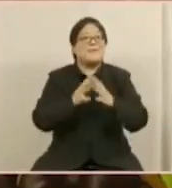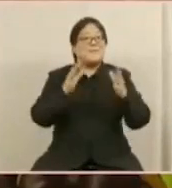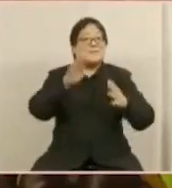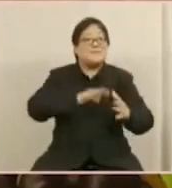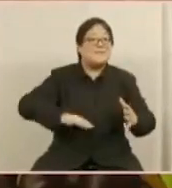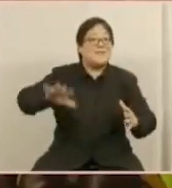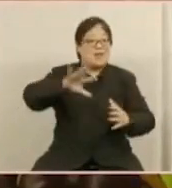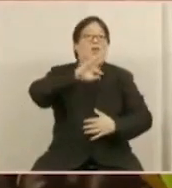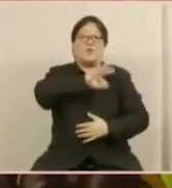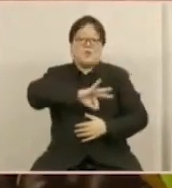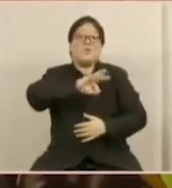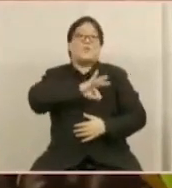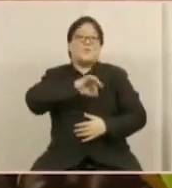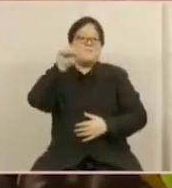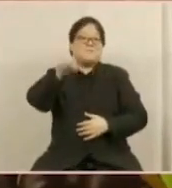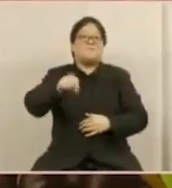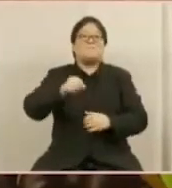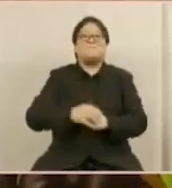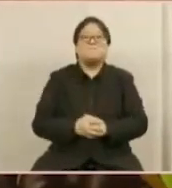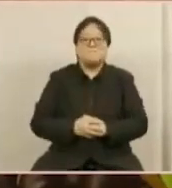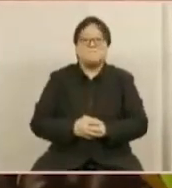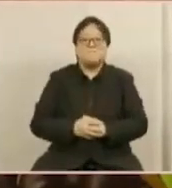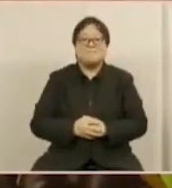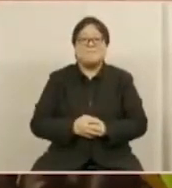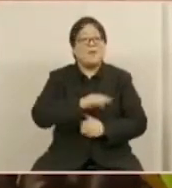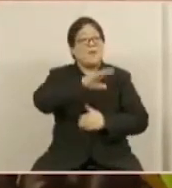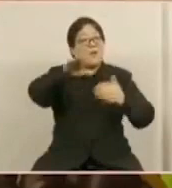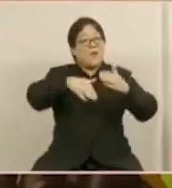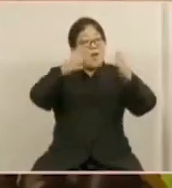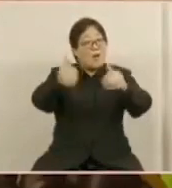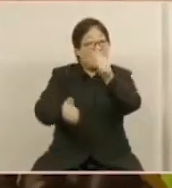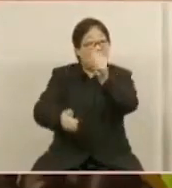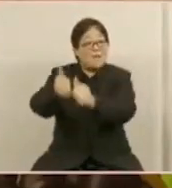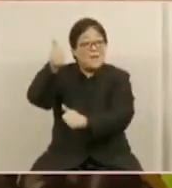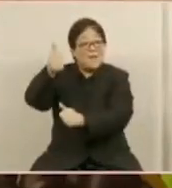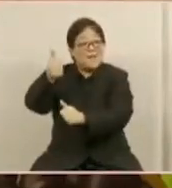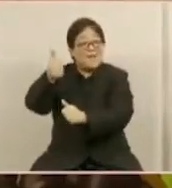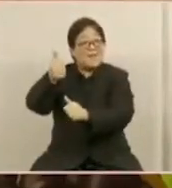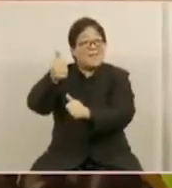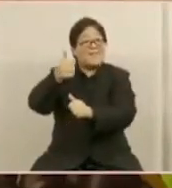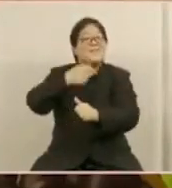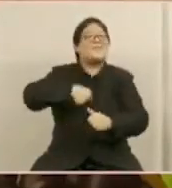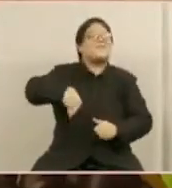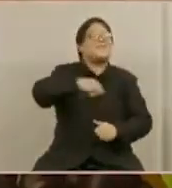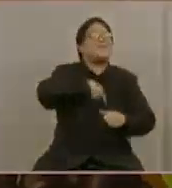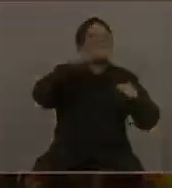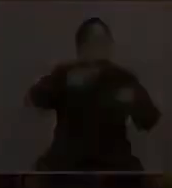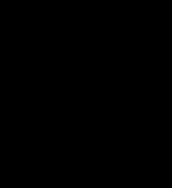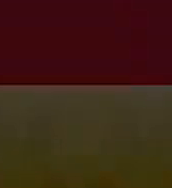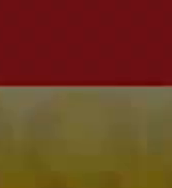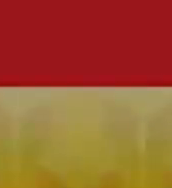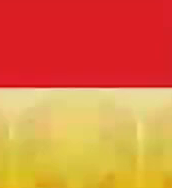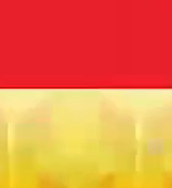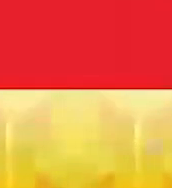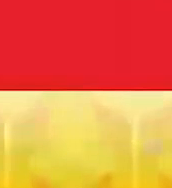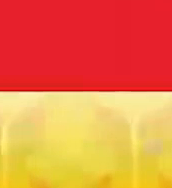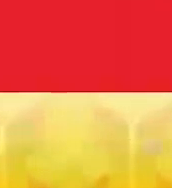will benefit. The more everybody wins, and the more we have durable peace.